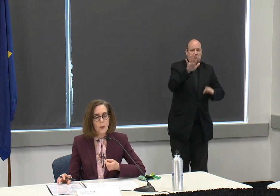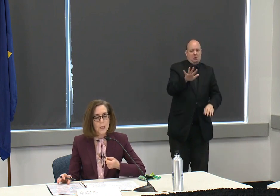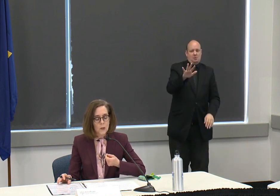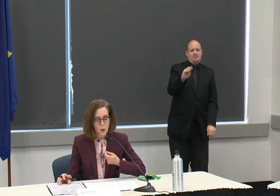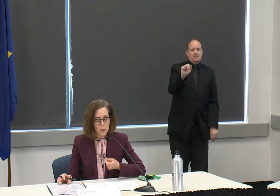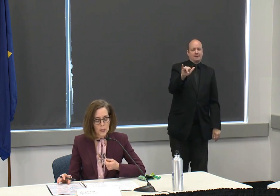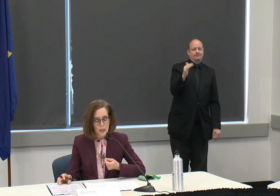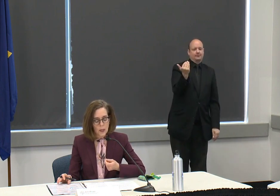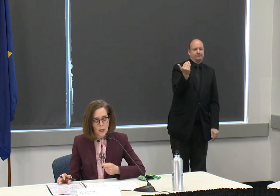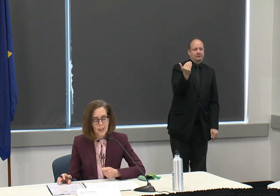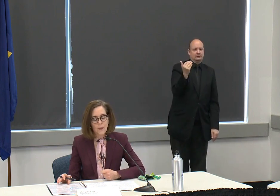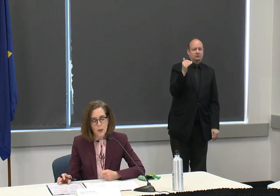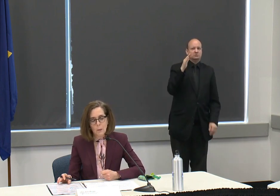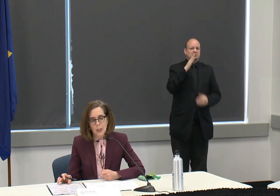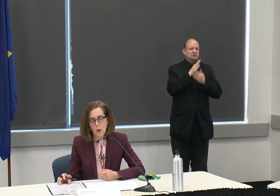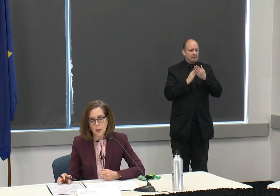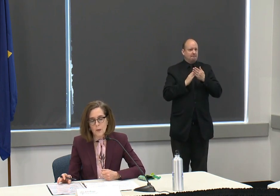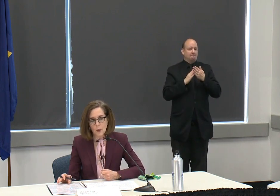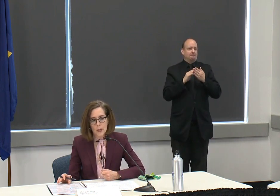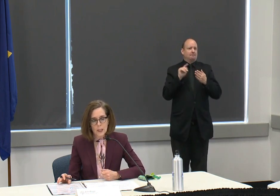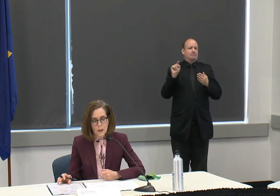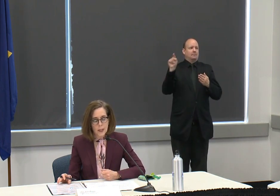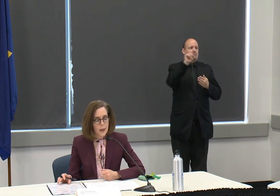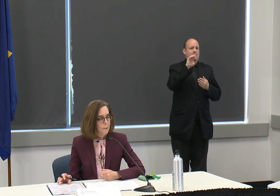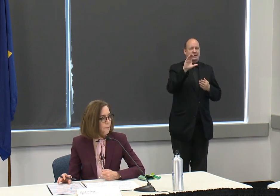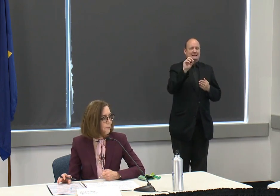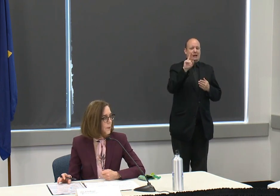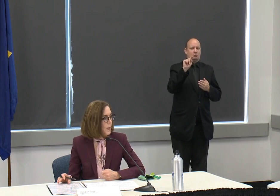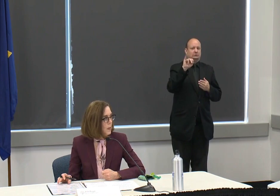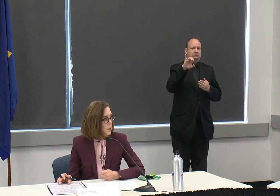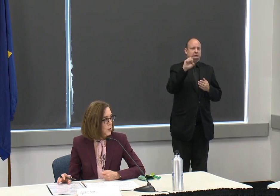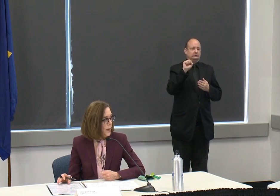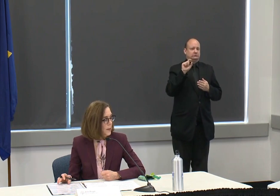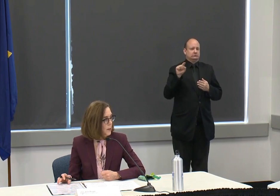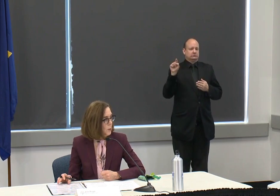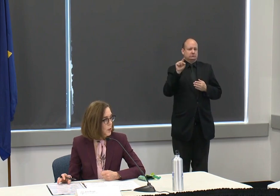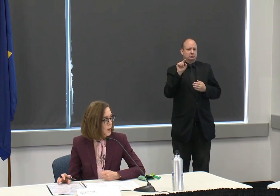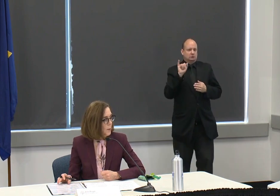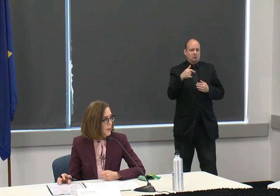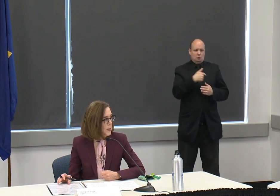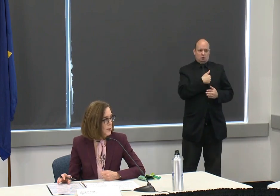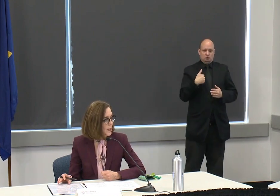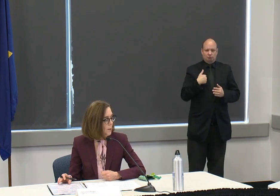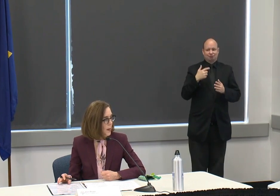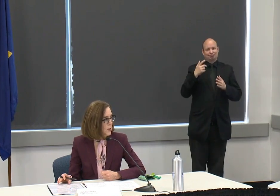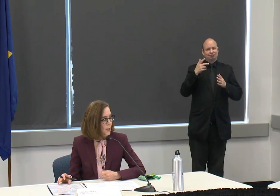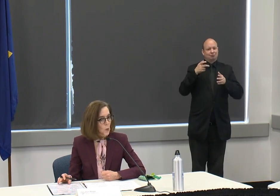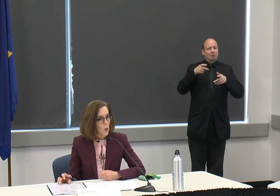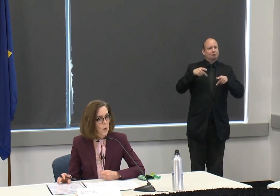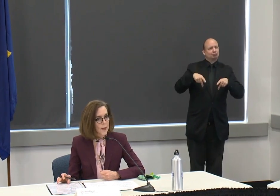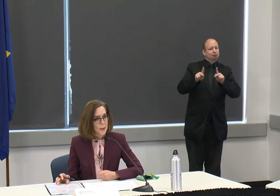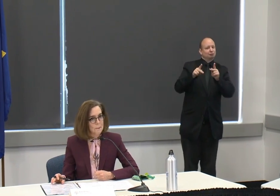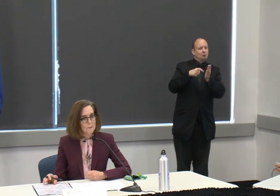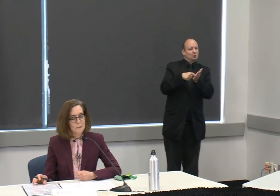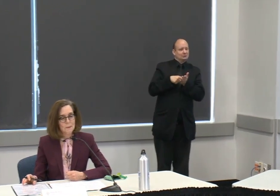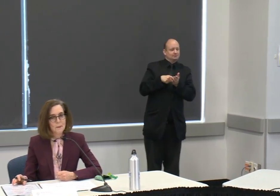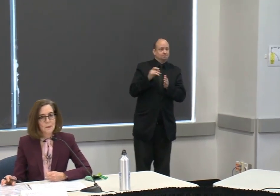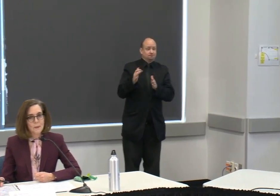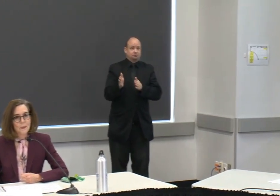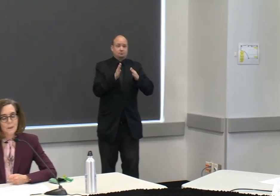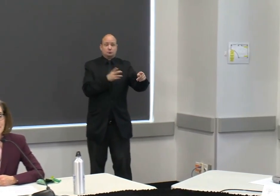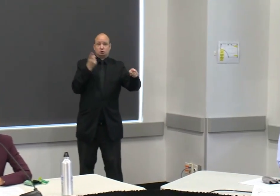some counties only if they meet all of the criteria dr seidlinger you want to talk about the testing capacity in rural oregon